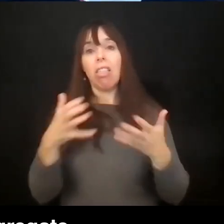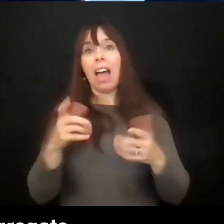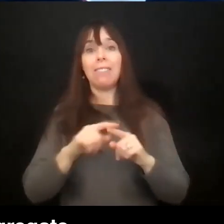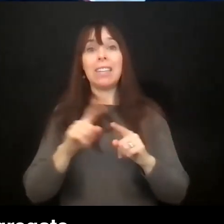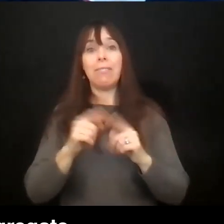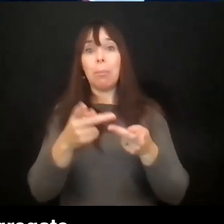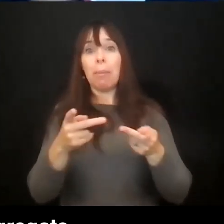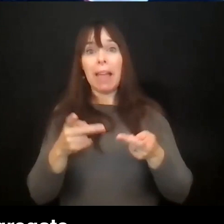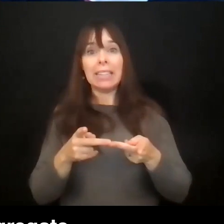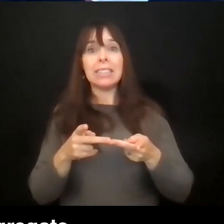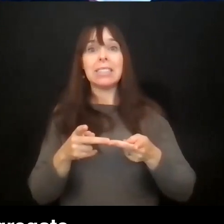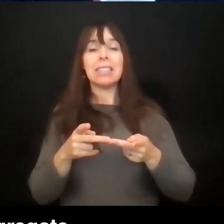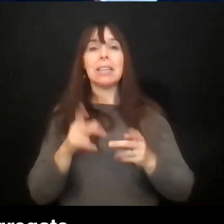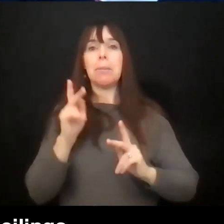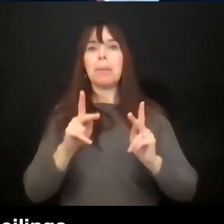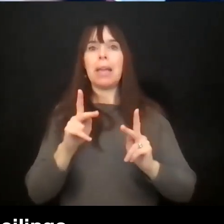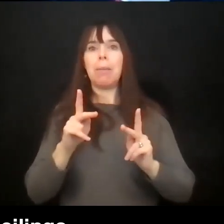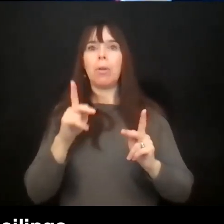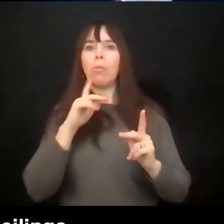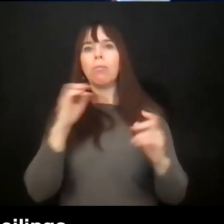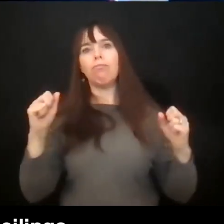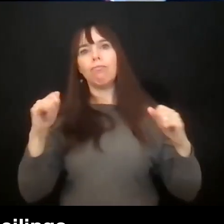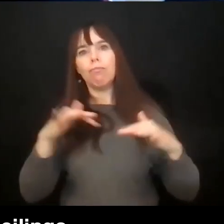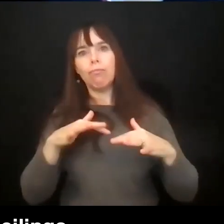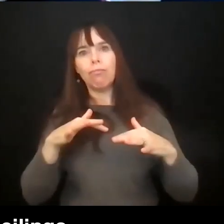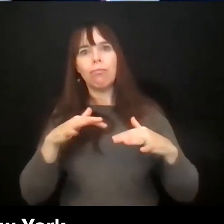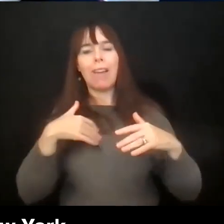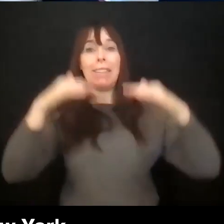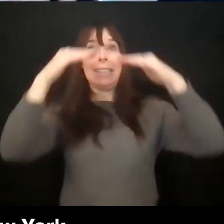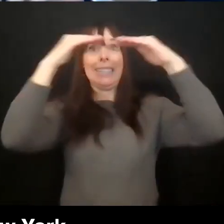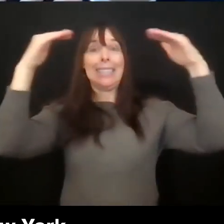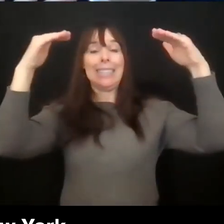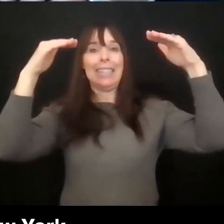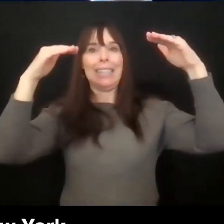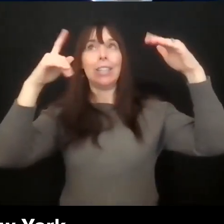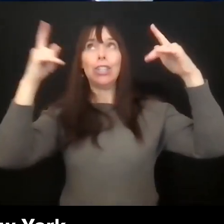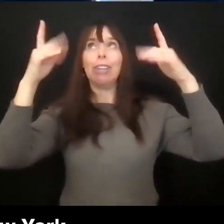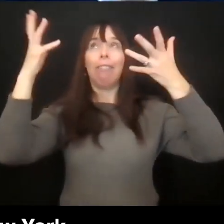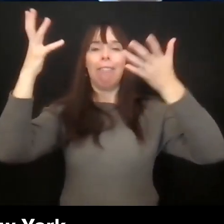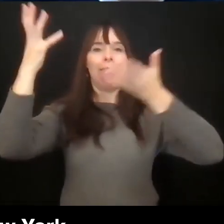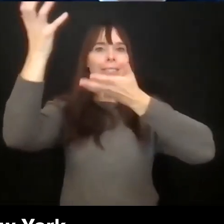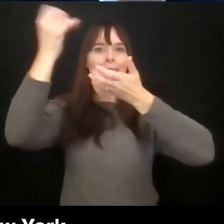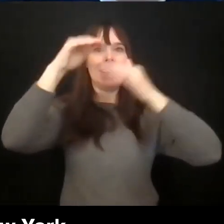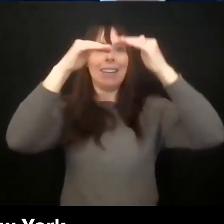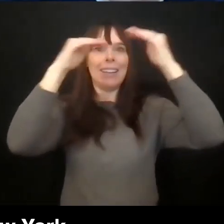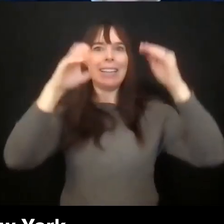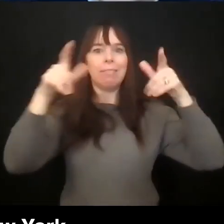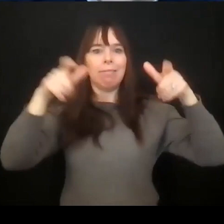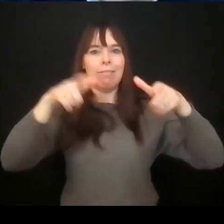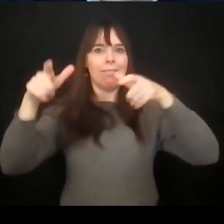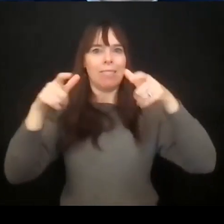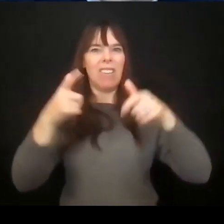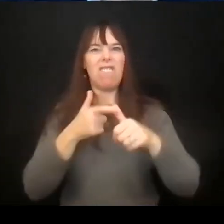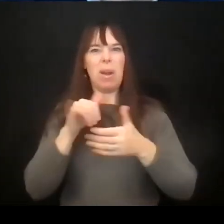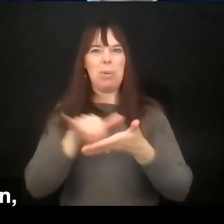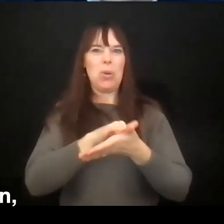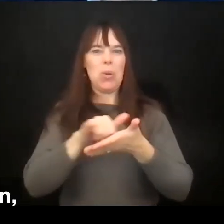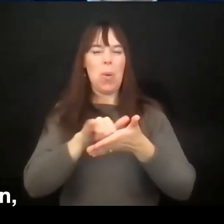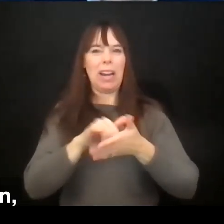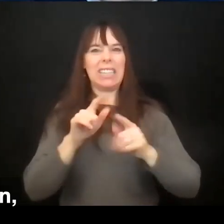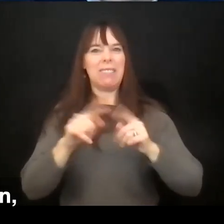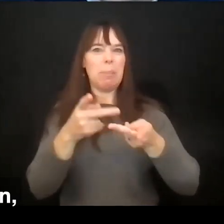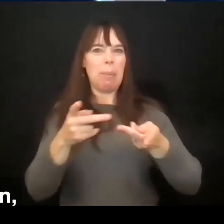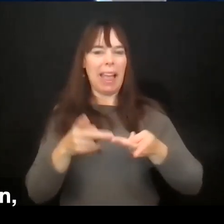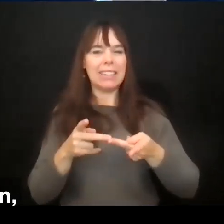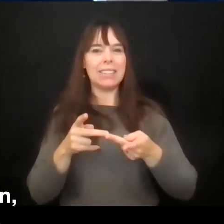places where people would congregate and they would have tin ceilings. She collected these in New York. She